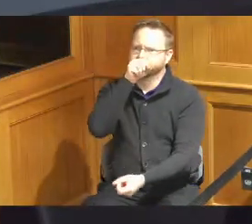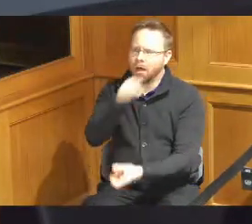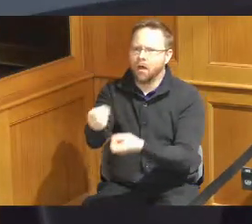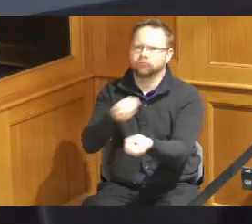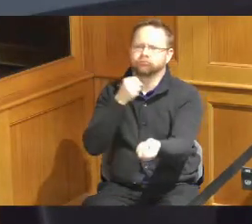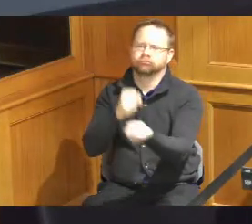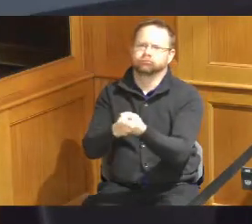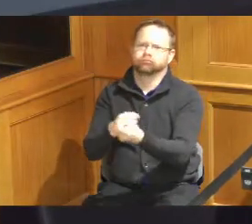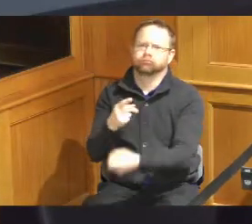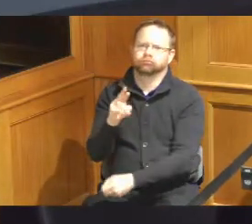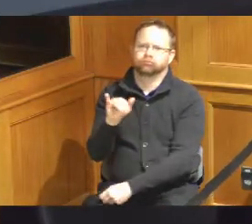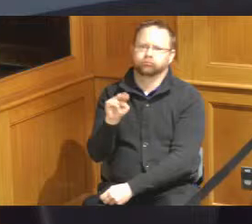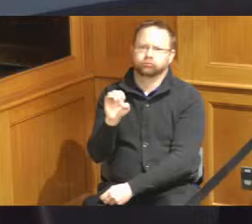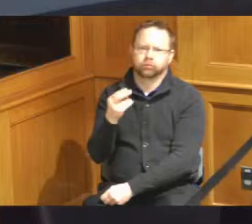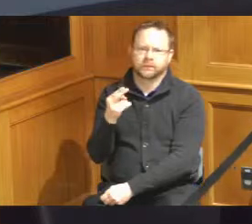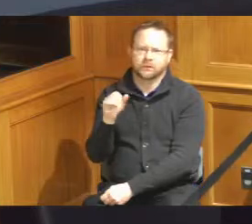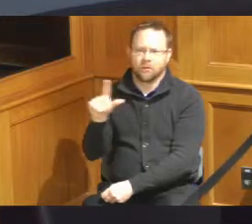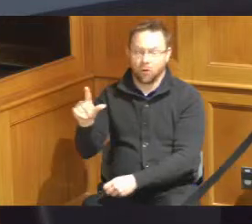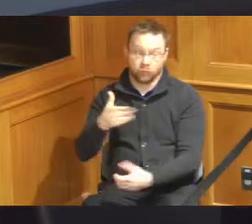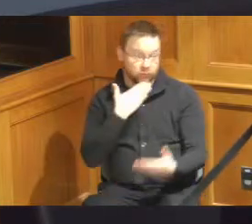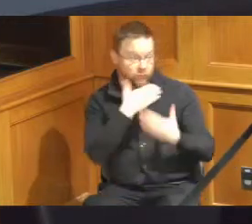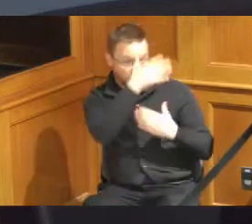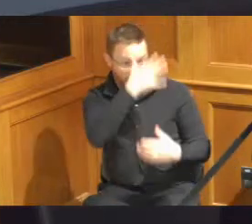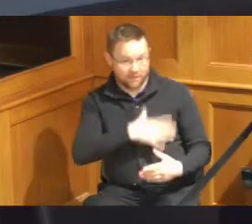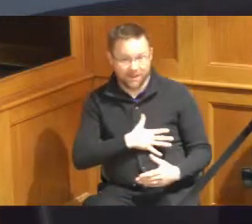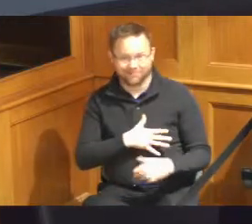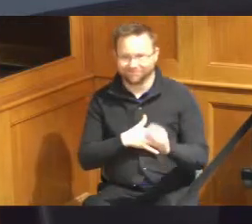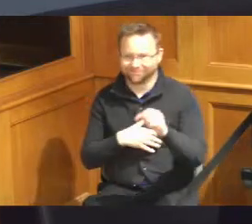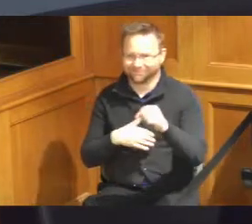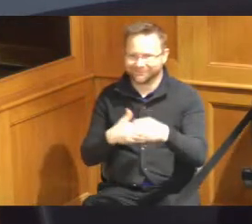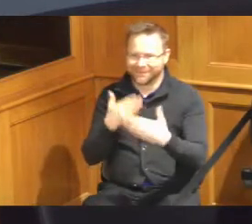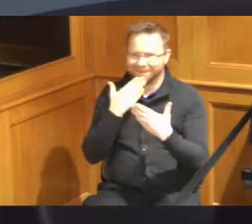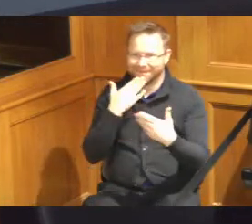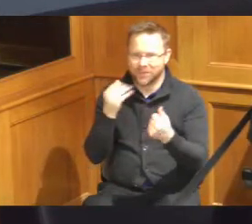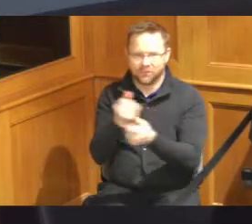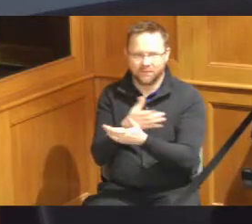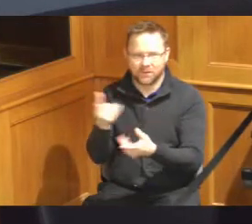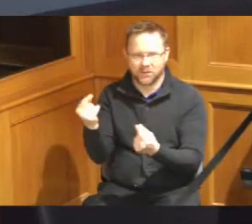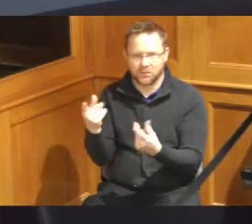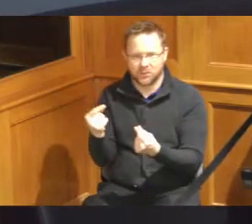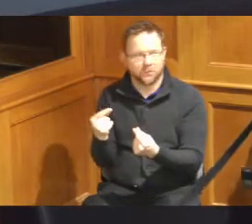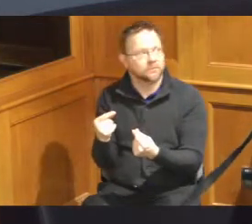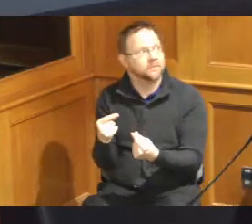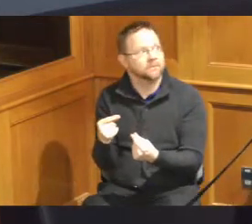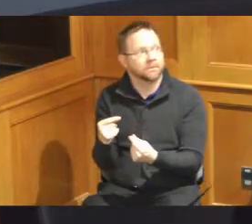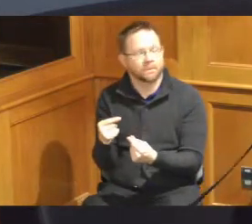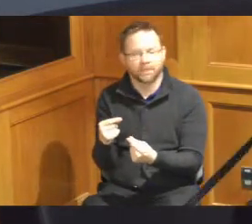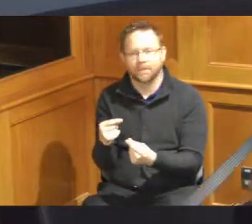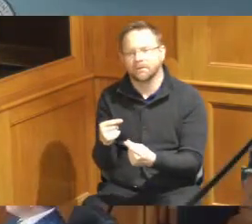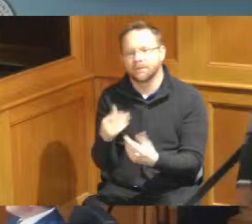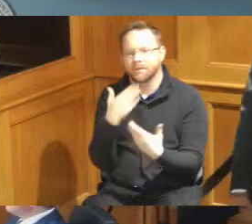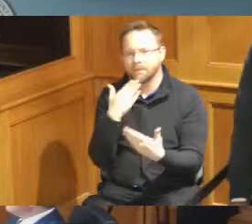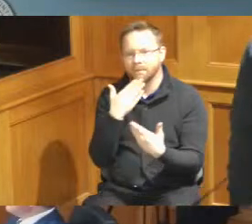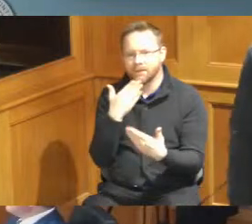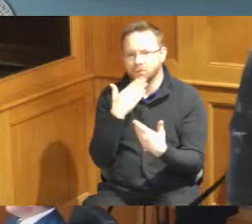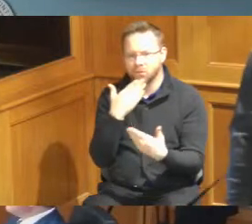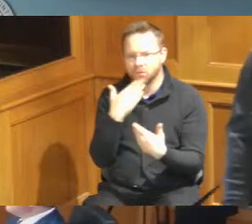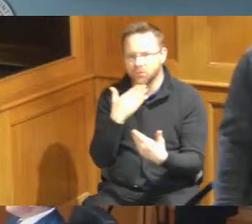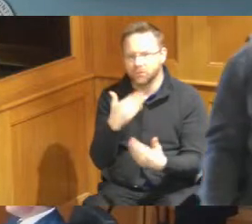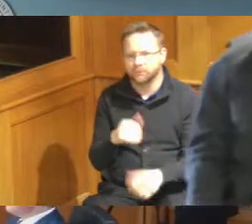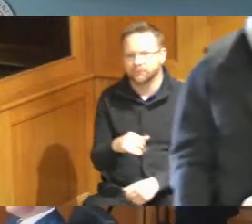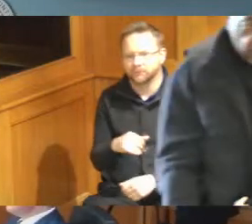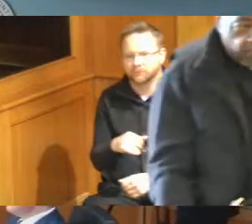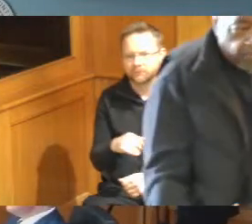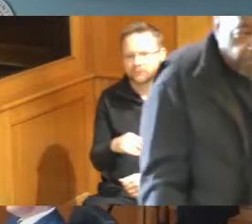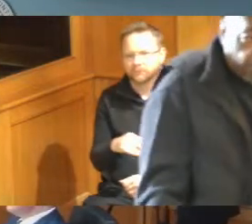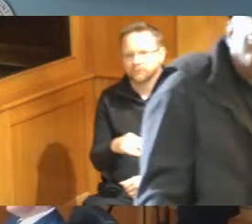So good man. Yeah. Okay. Yeah. Thank you for all that you do. Thank you. Thank you.